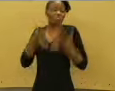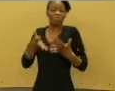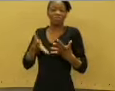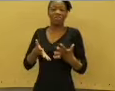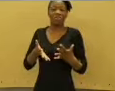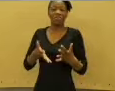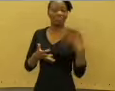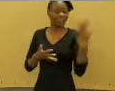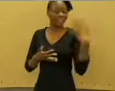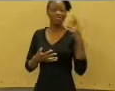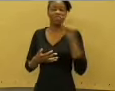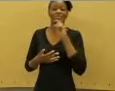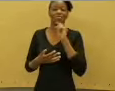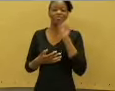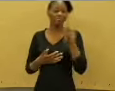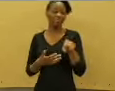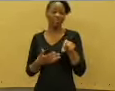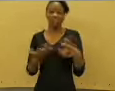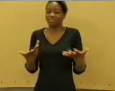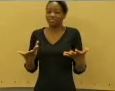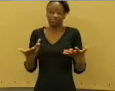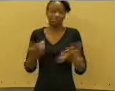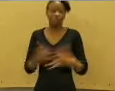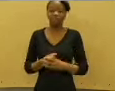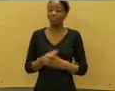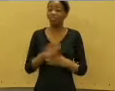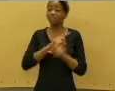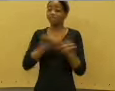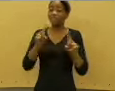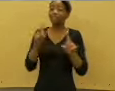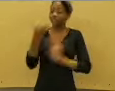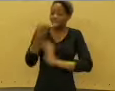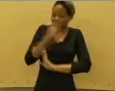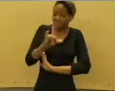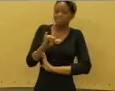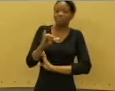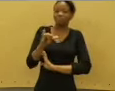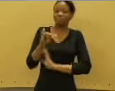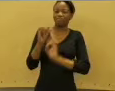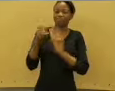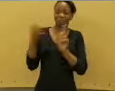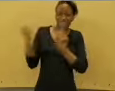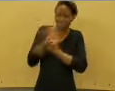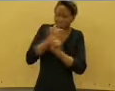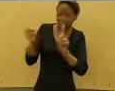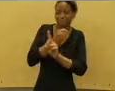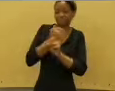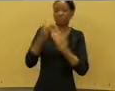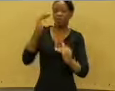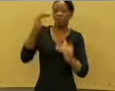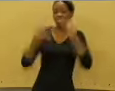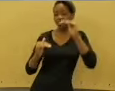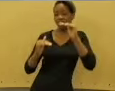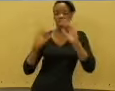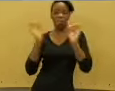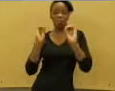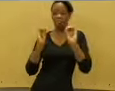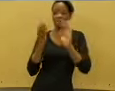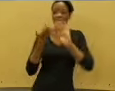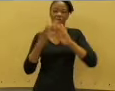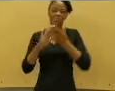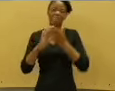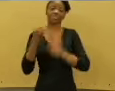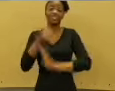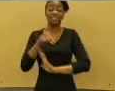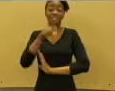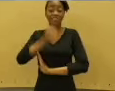where albinos are still being suffering quite a bit of violence and inequality in different communities. But in the South